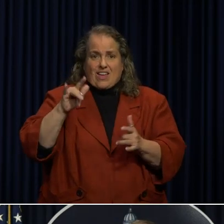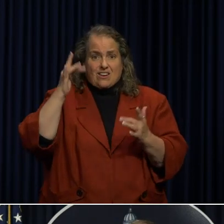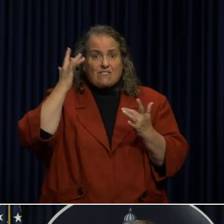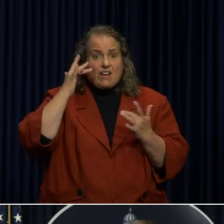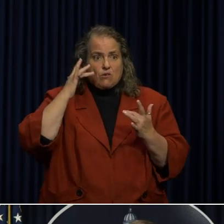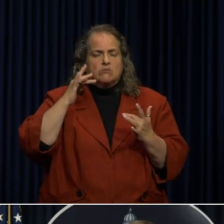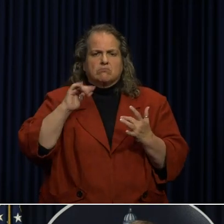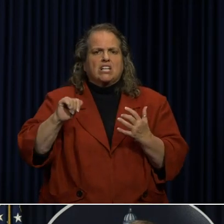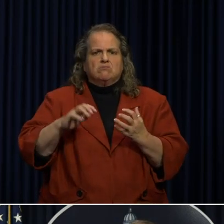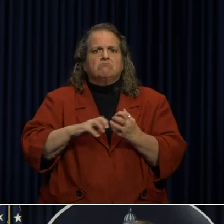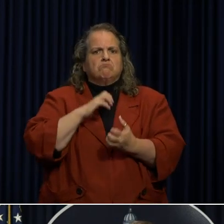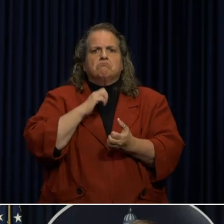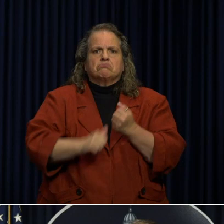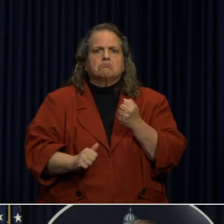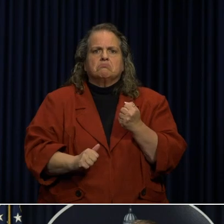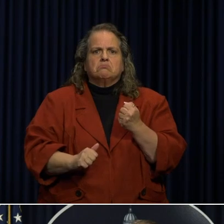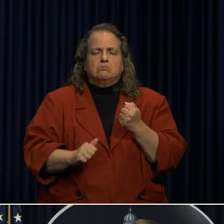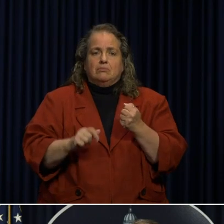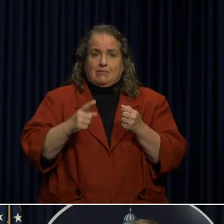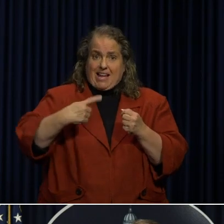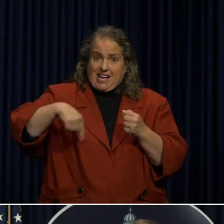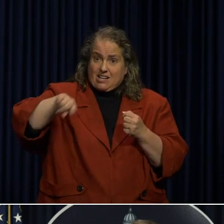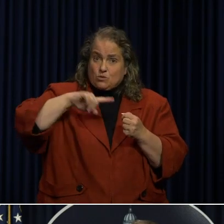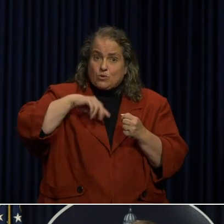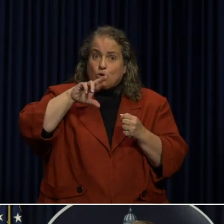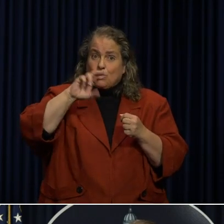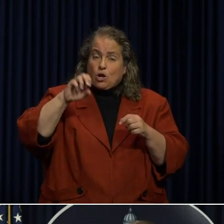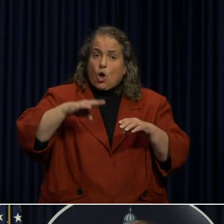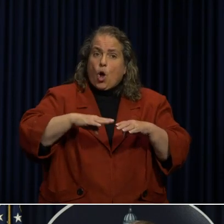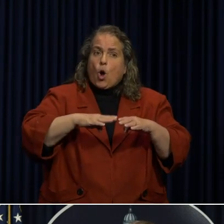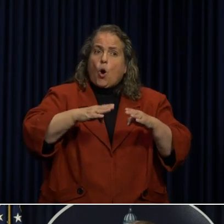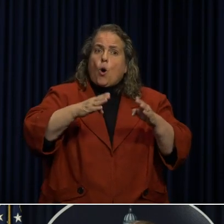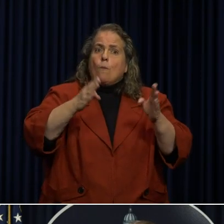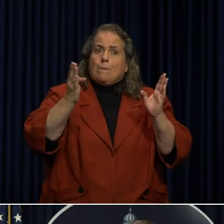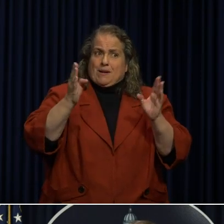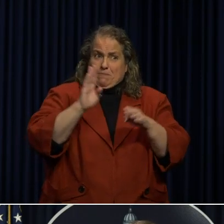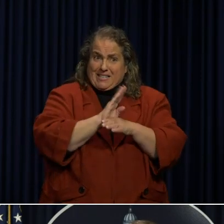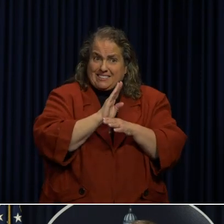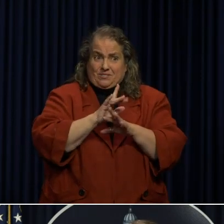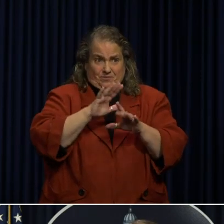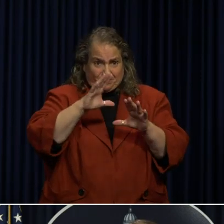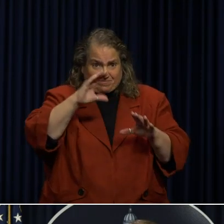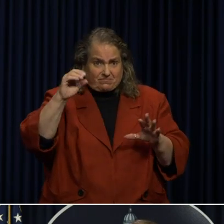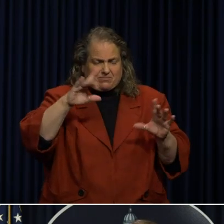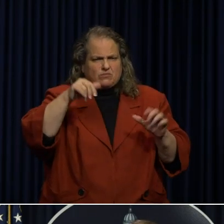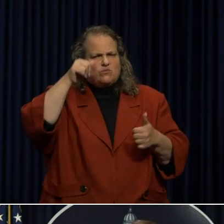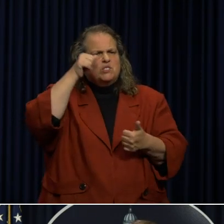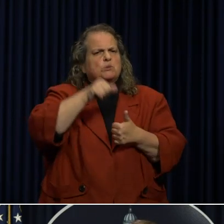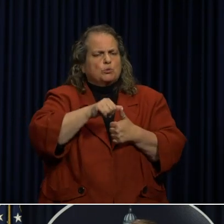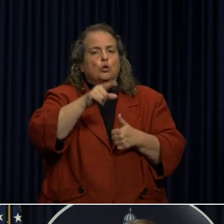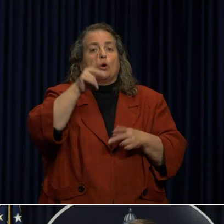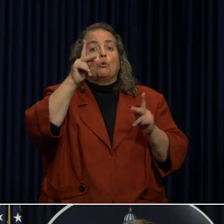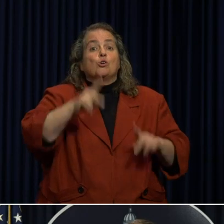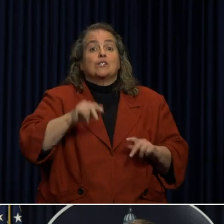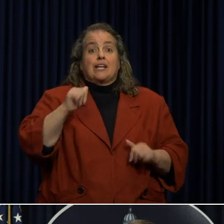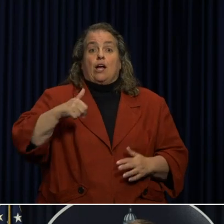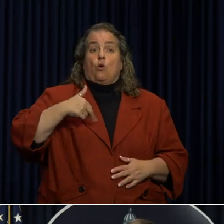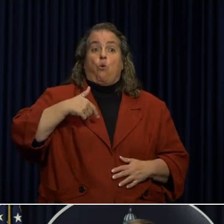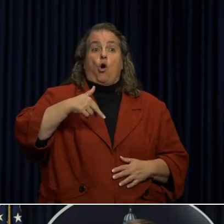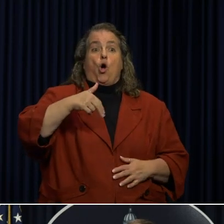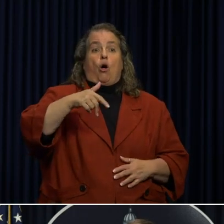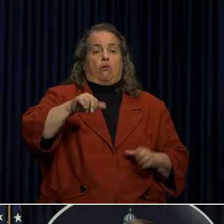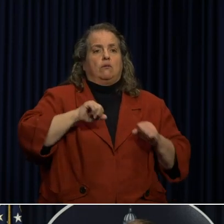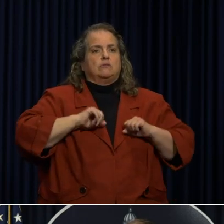truly devastates. And as we're doing our reopening, let's remember that somebody can be asymptomatic and can ultimately